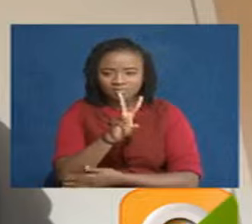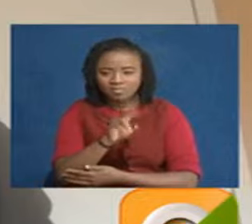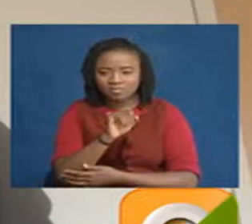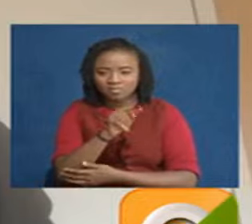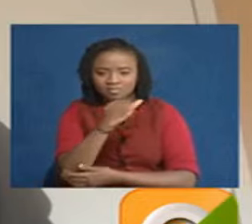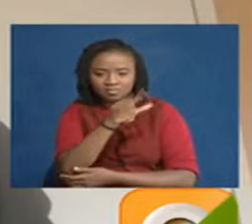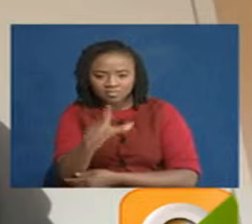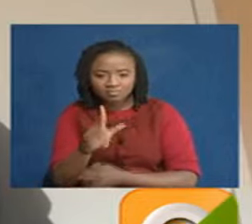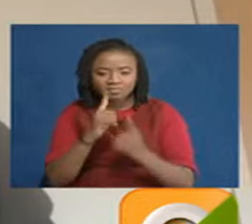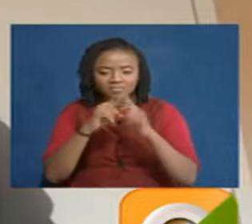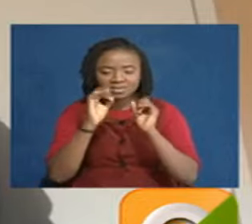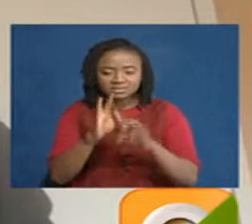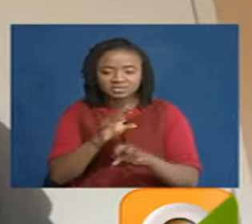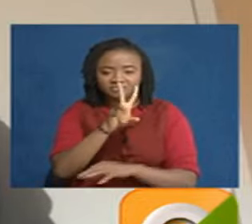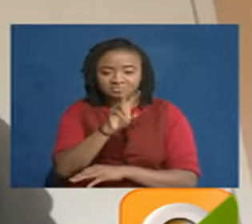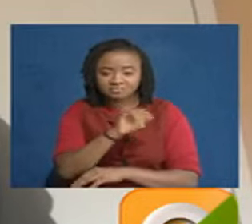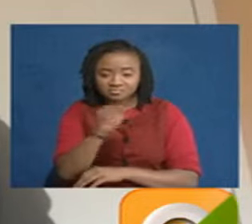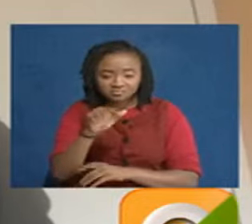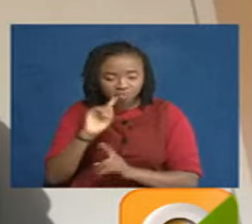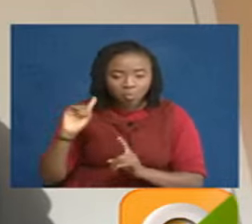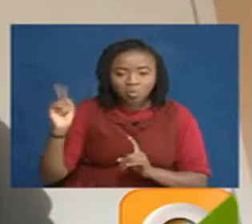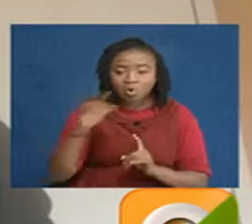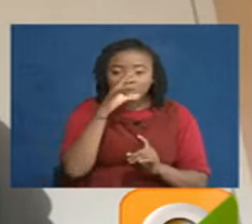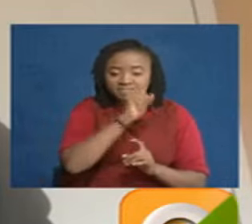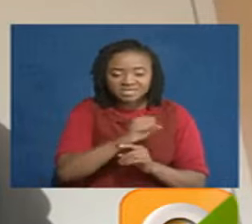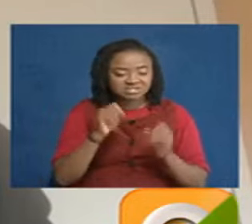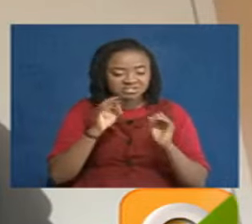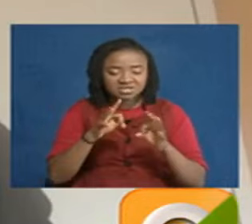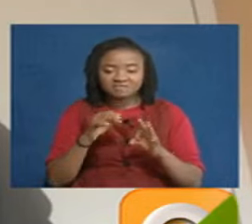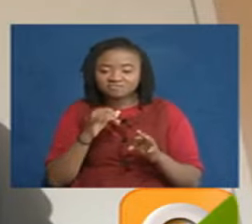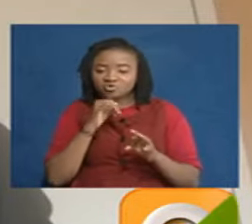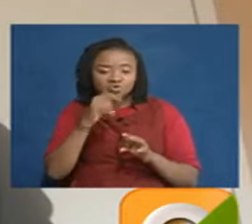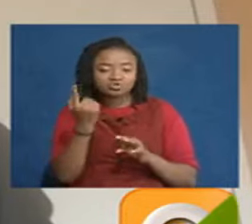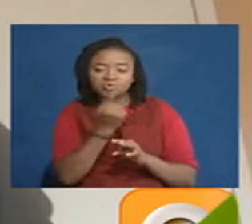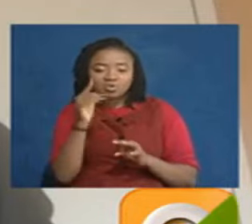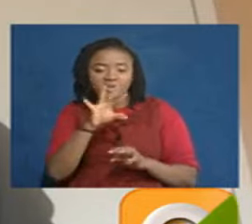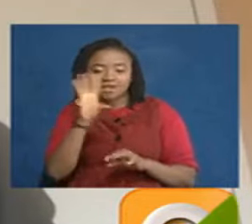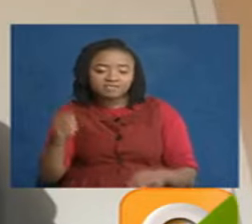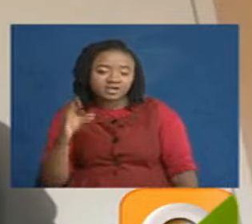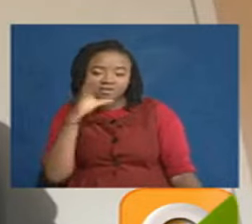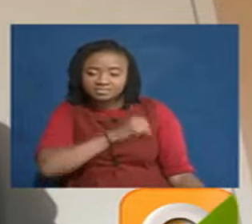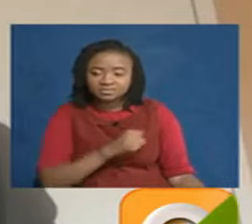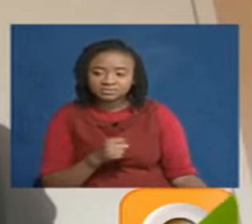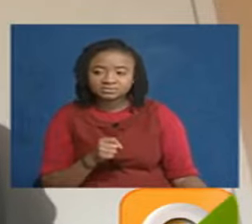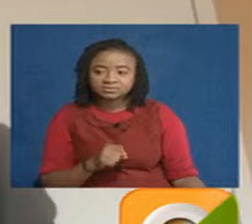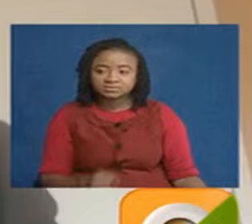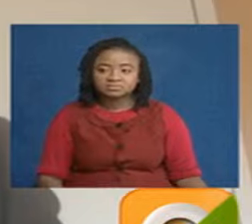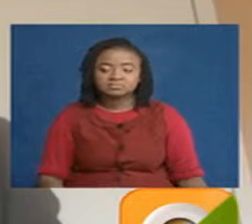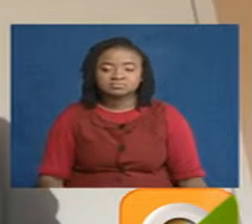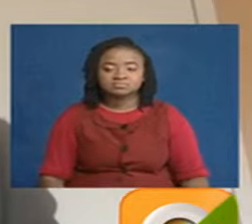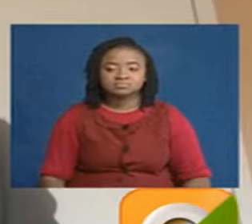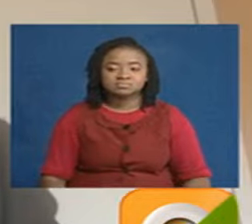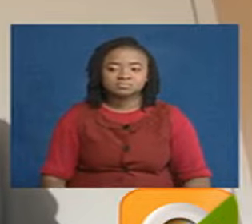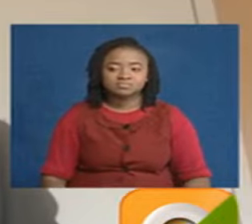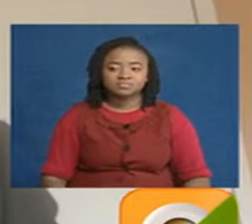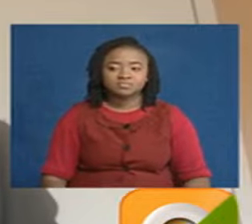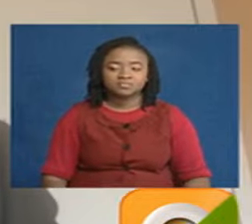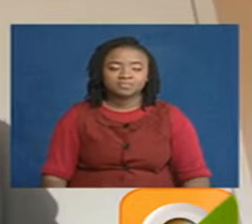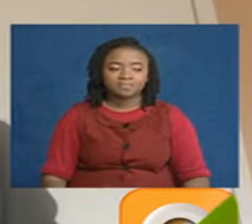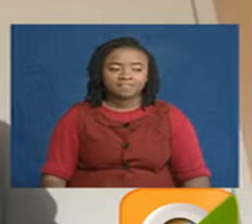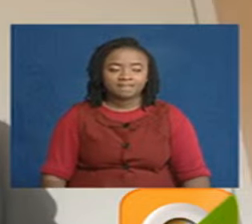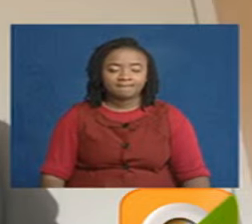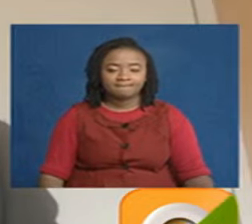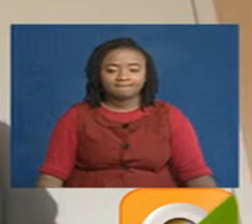veto is removed for everybody. So it's not premature. I think my comment on social media was